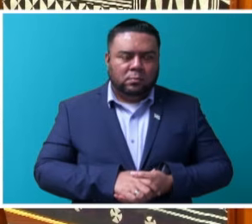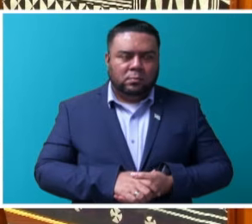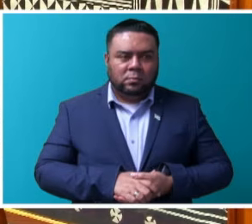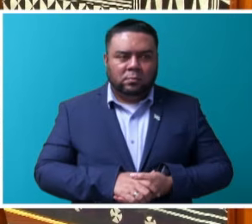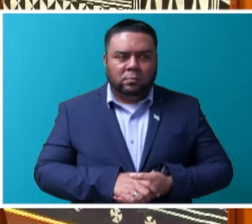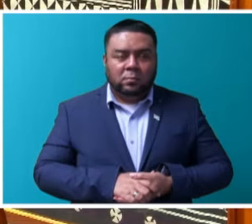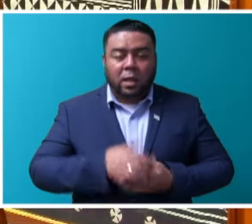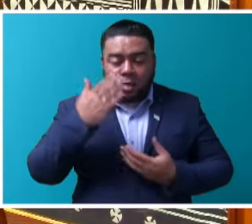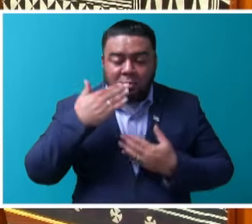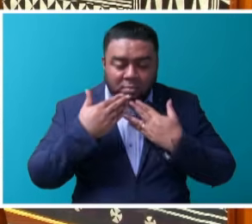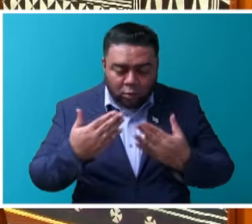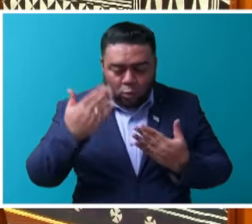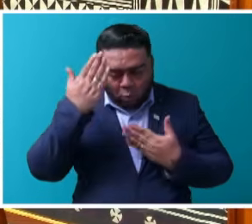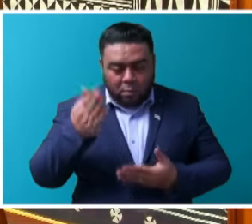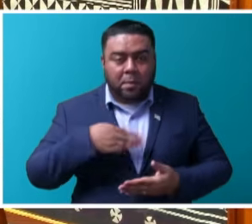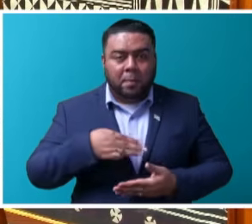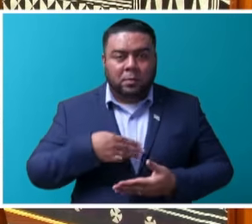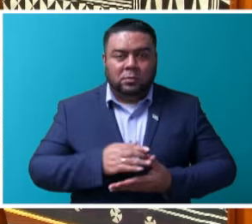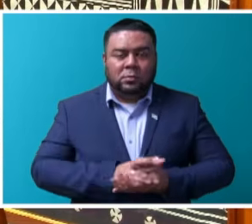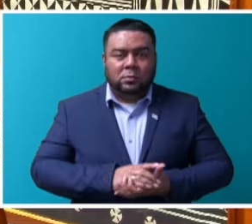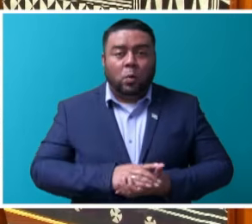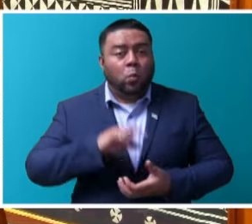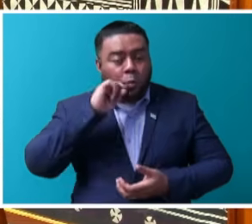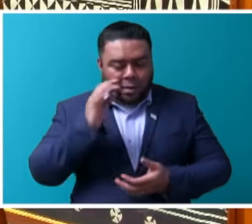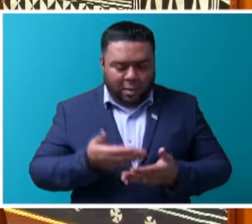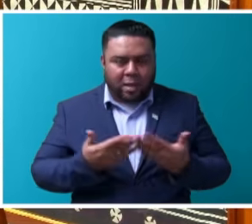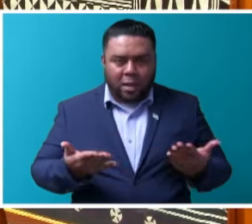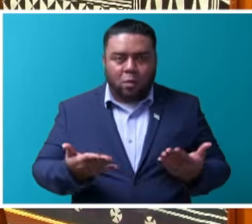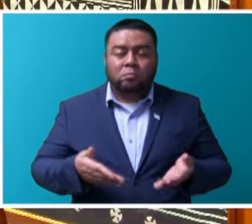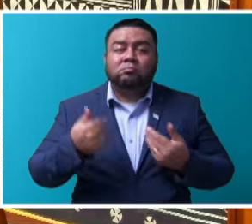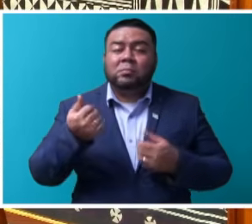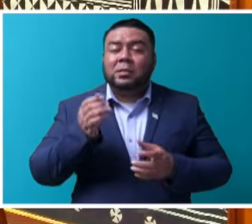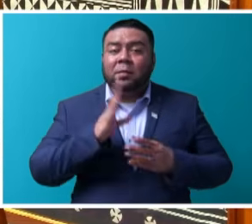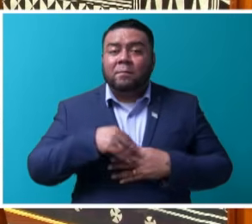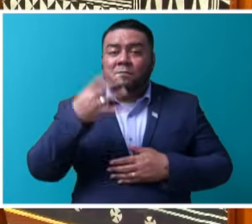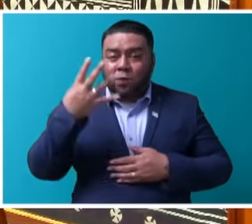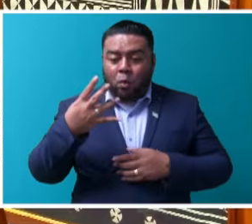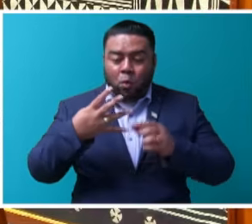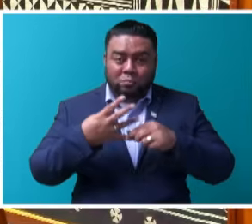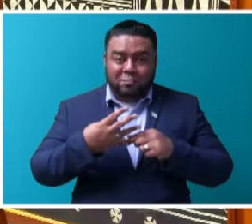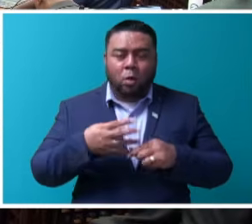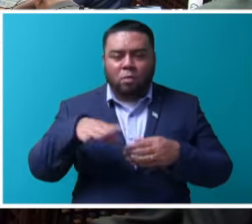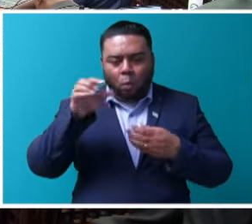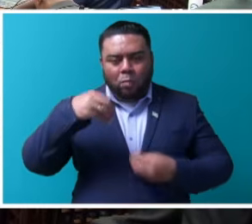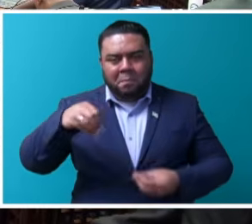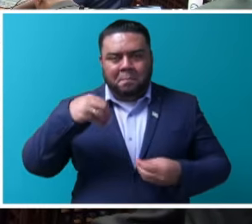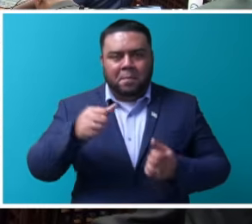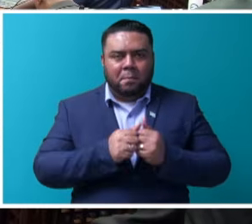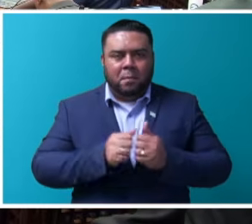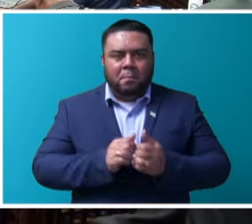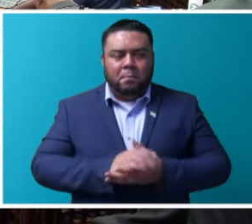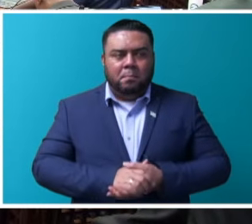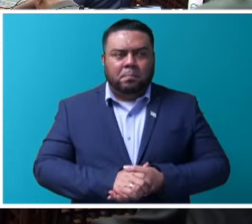Thank you, honourable members. We will now proceed to item 4 on the order paper.